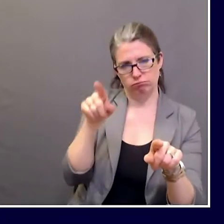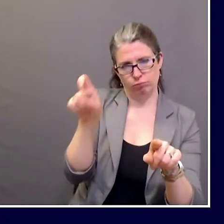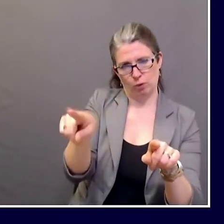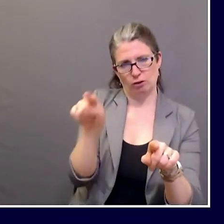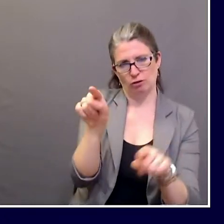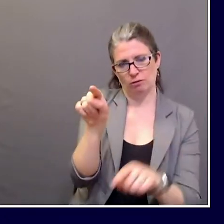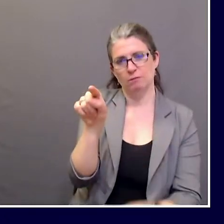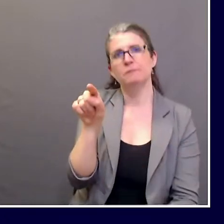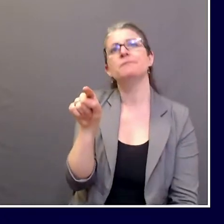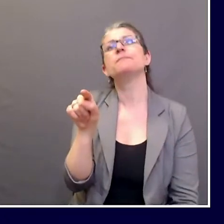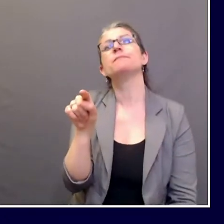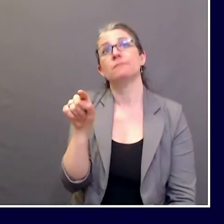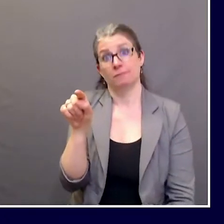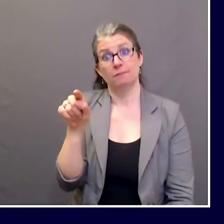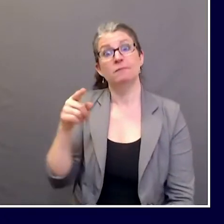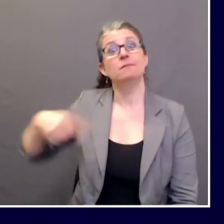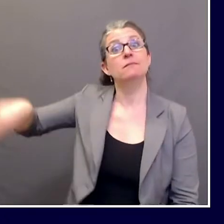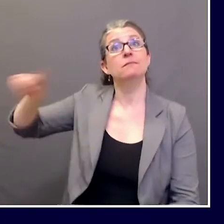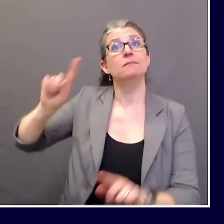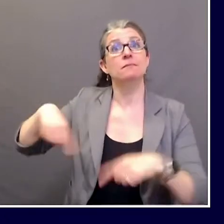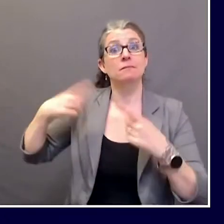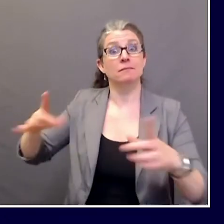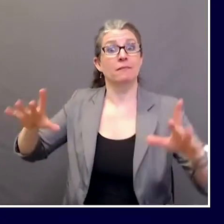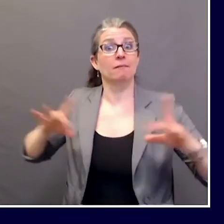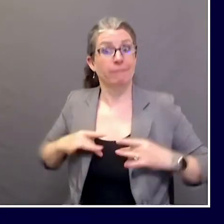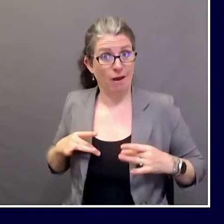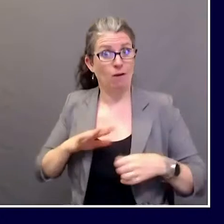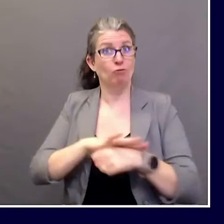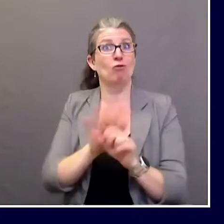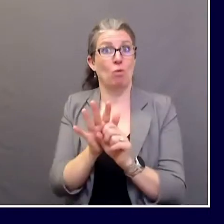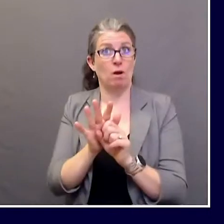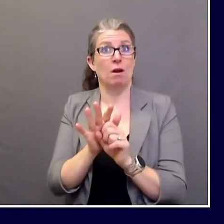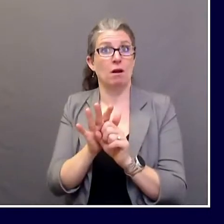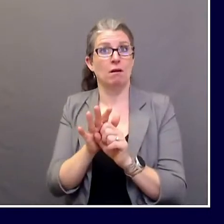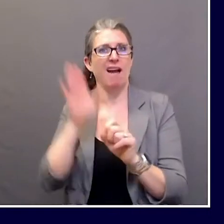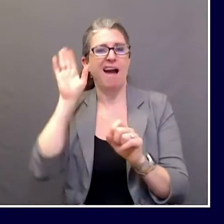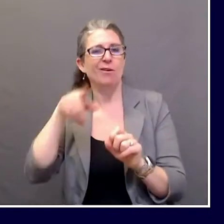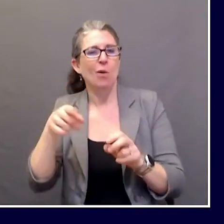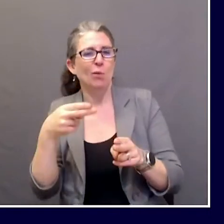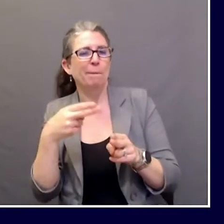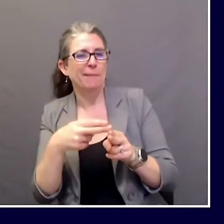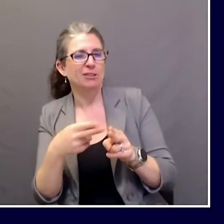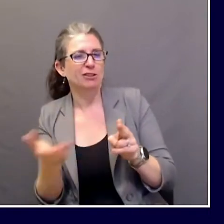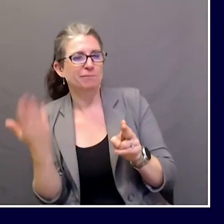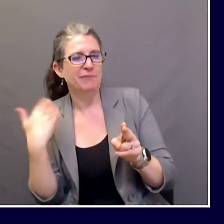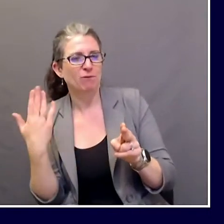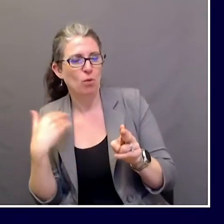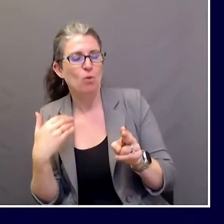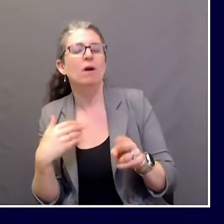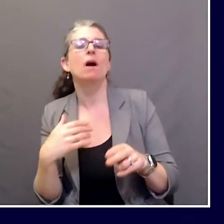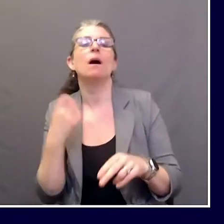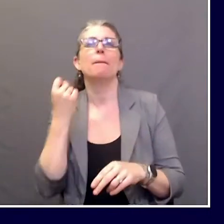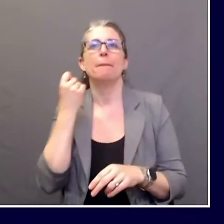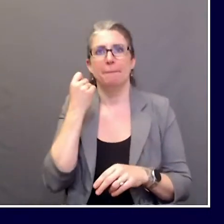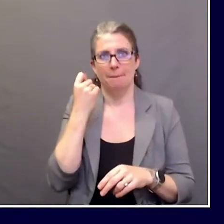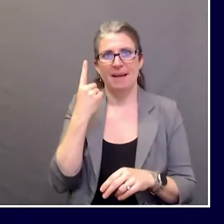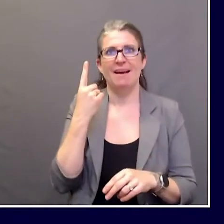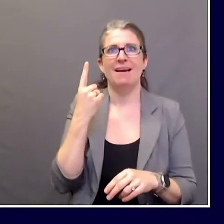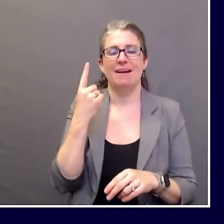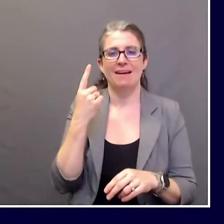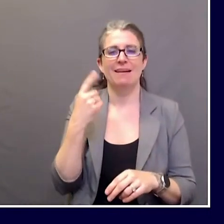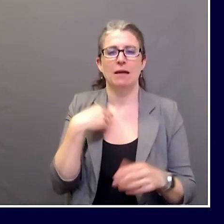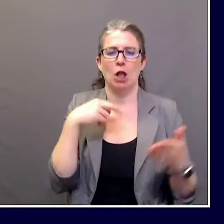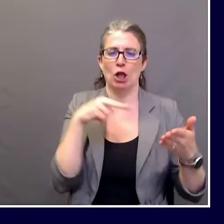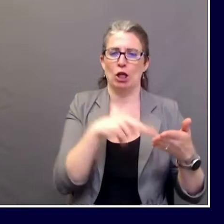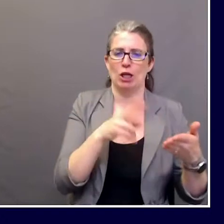cases. I understand you've explained kind of the context with which we see the cases come in. Do we know what's causing this? And I guess, given